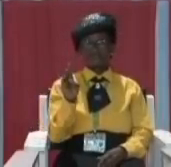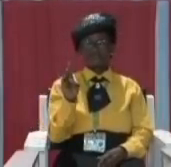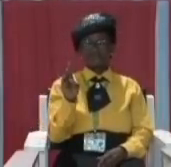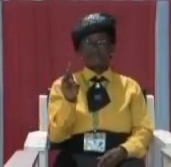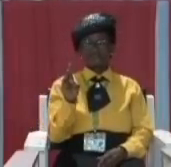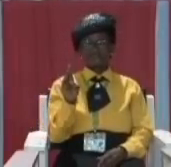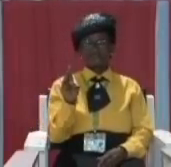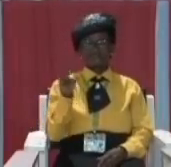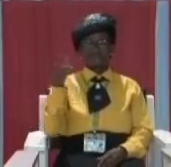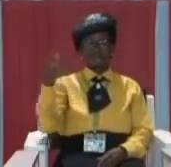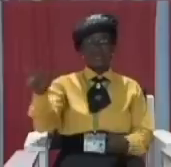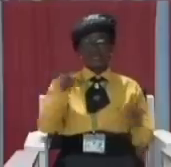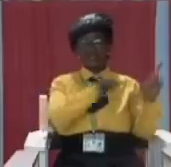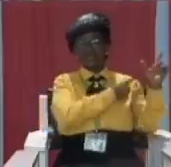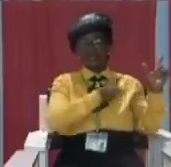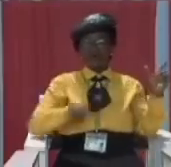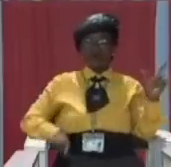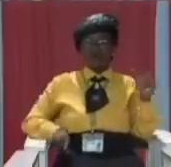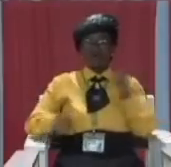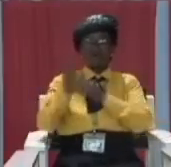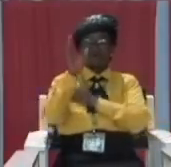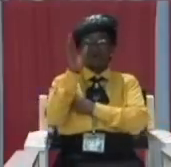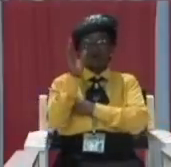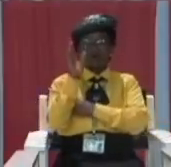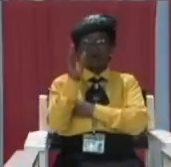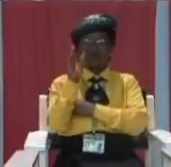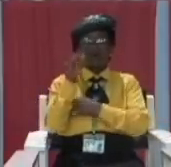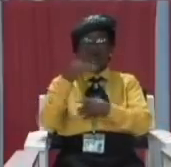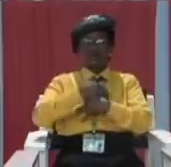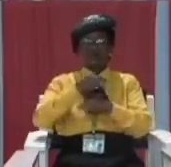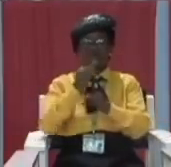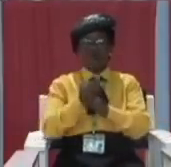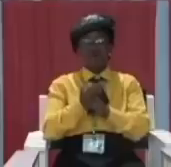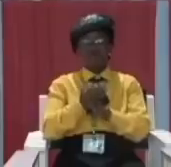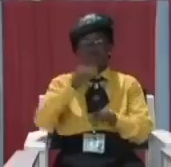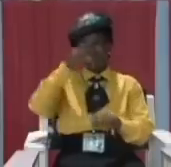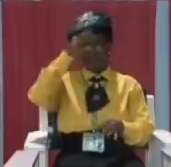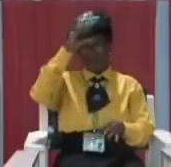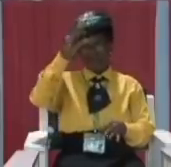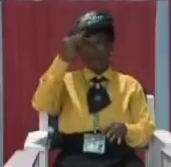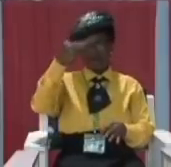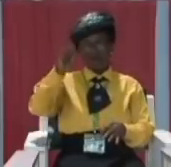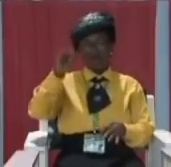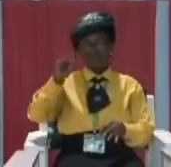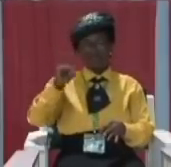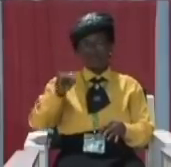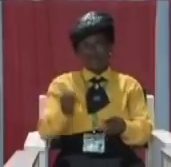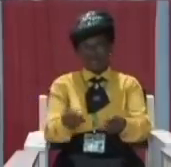And the Lord God formed the man of the dust of the ground